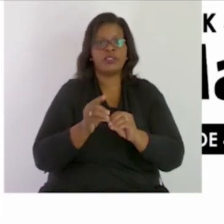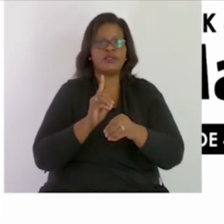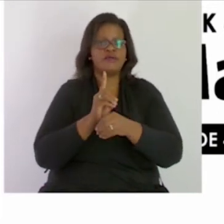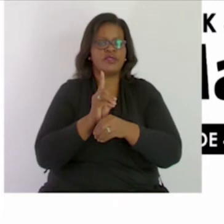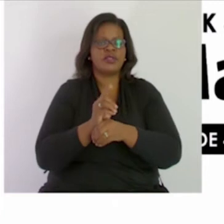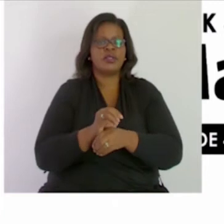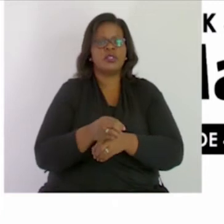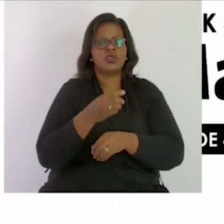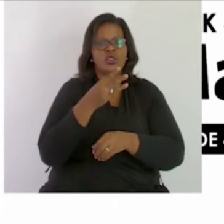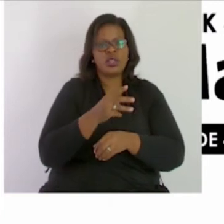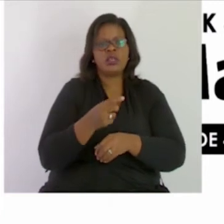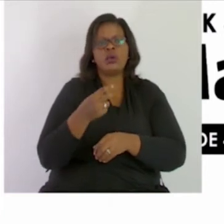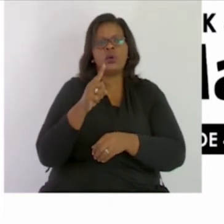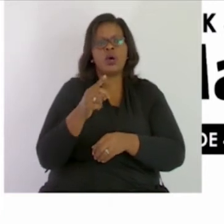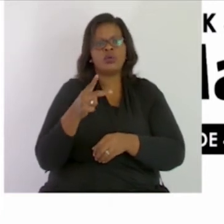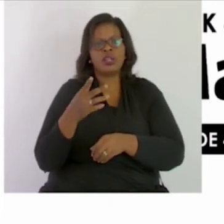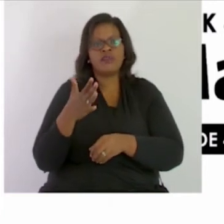125, the second one, third one,